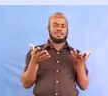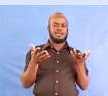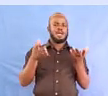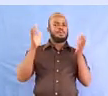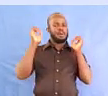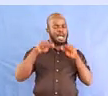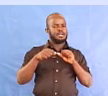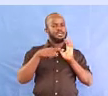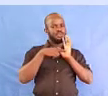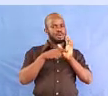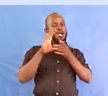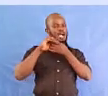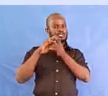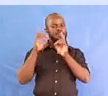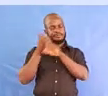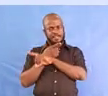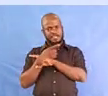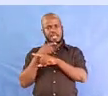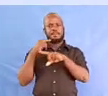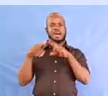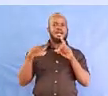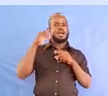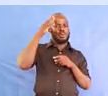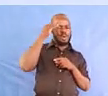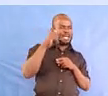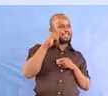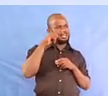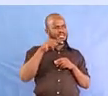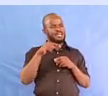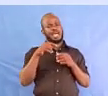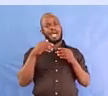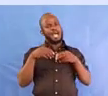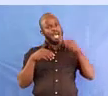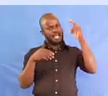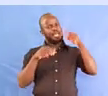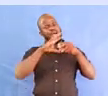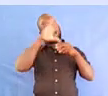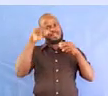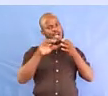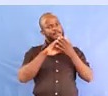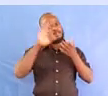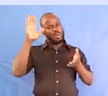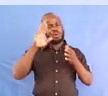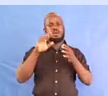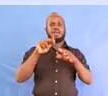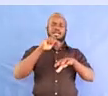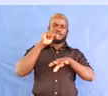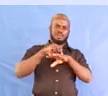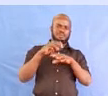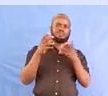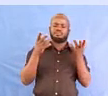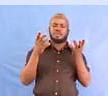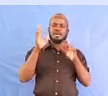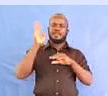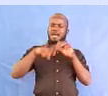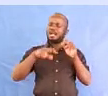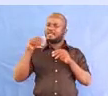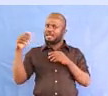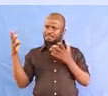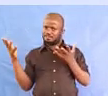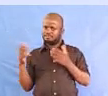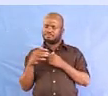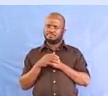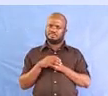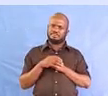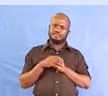and only in certain areas? We could implicate cultural differences, but then why is there such a gradient of infection across African